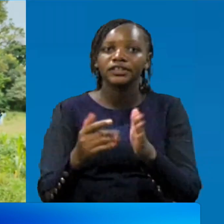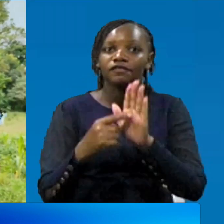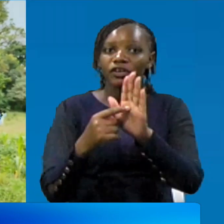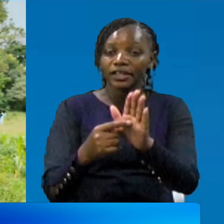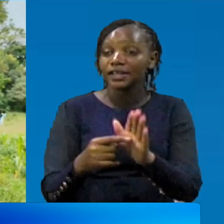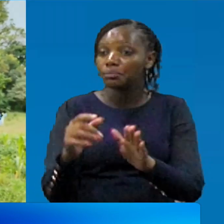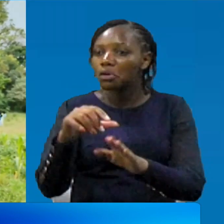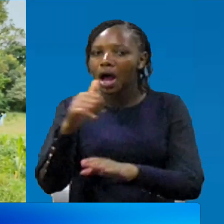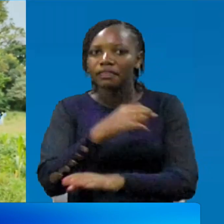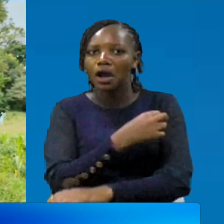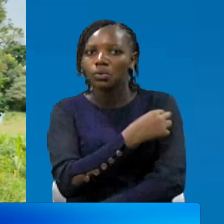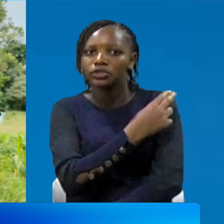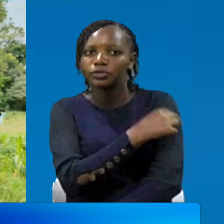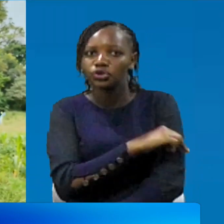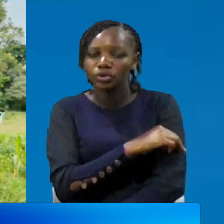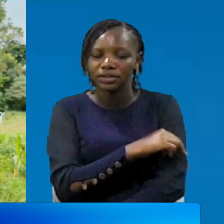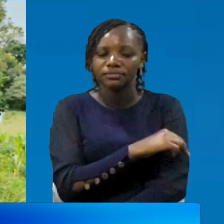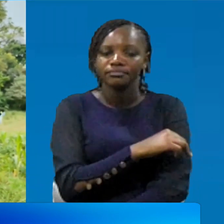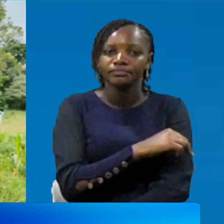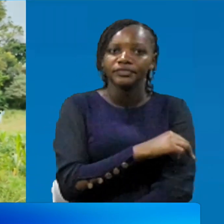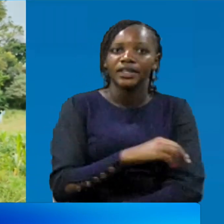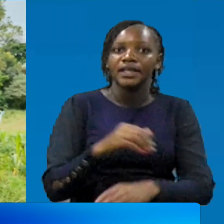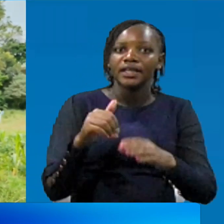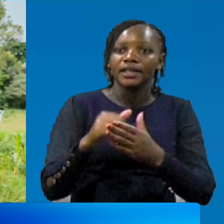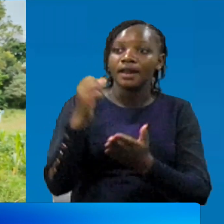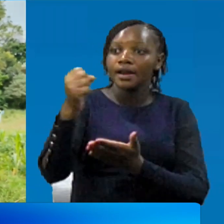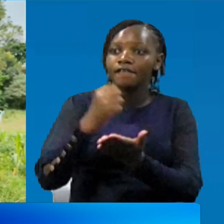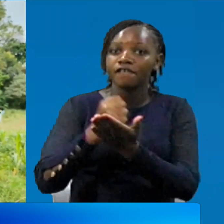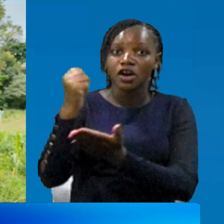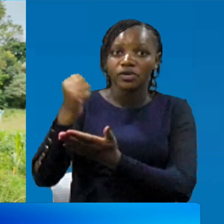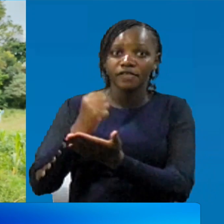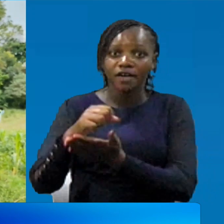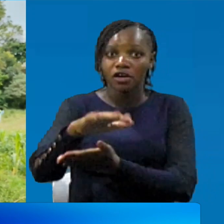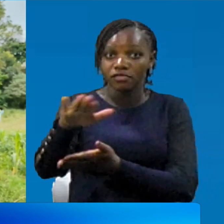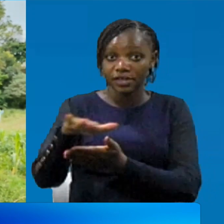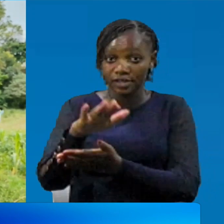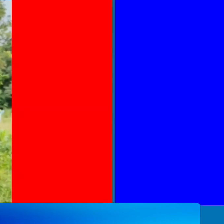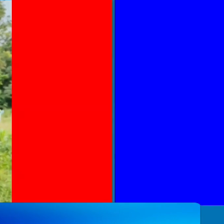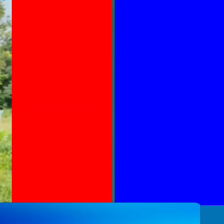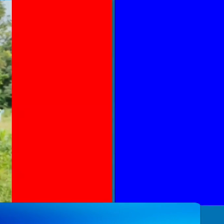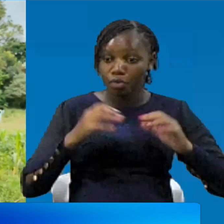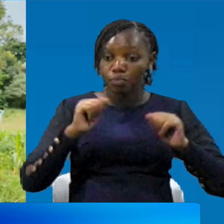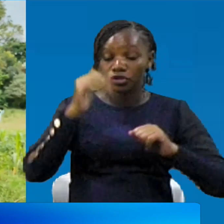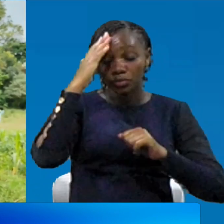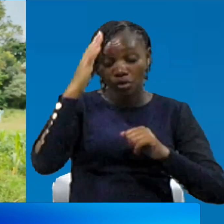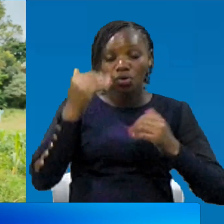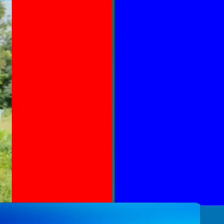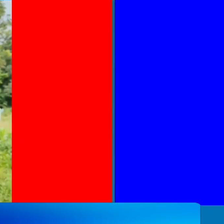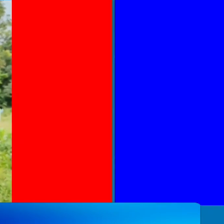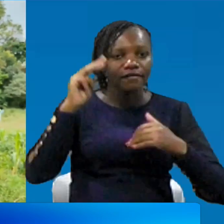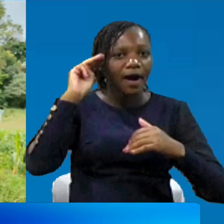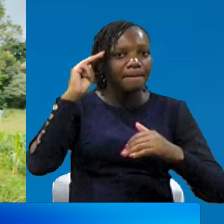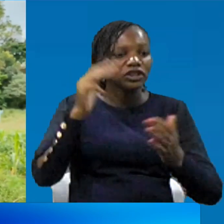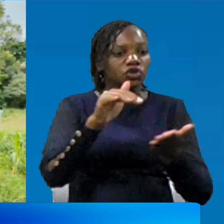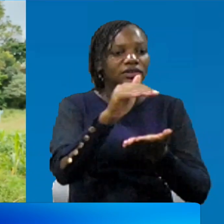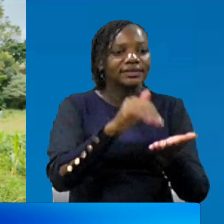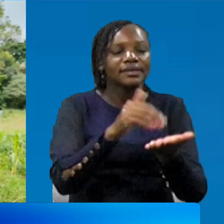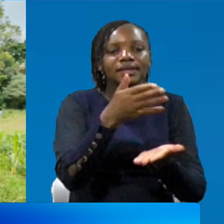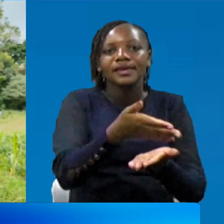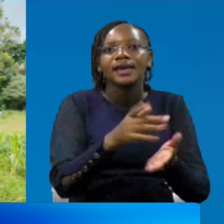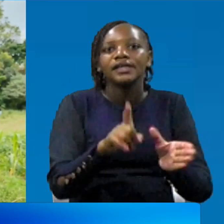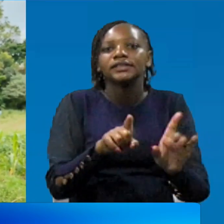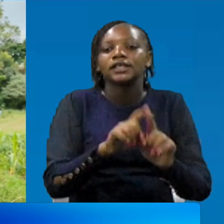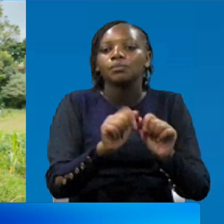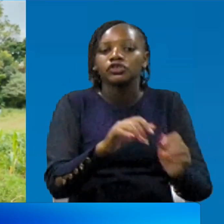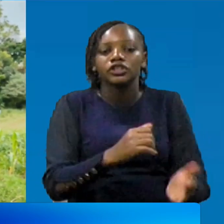other hospitals in these peripheral areas, so that they can know we have a mental unit and they can